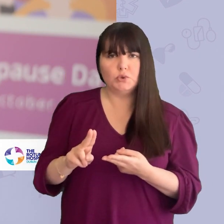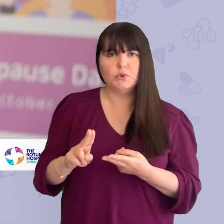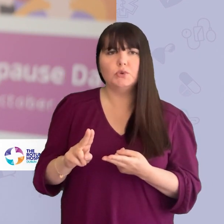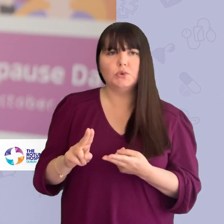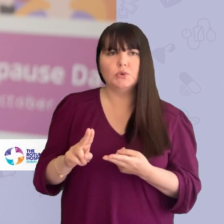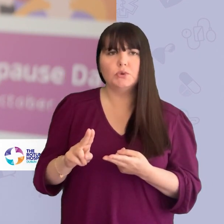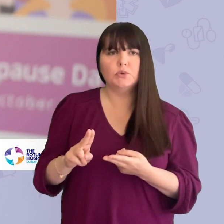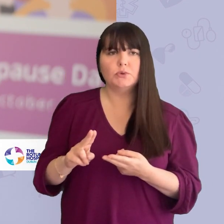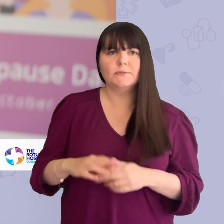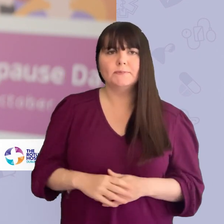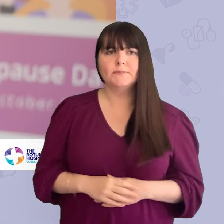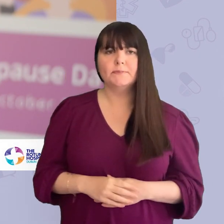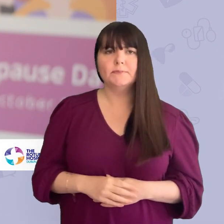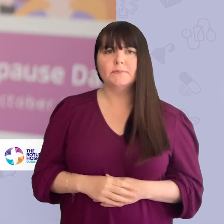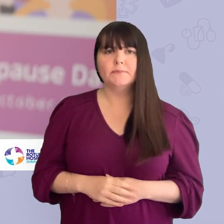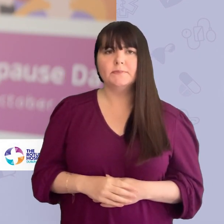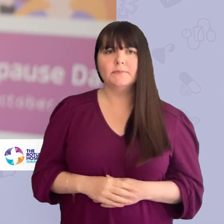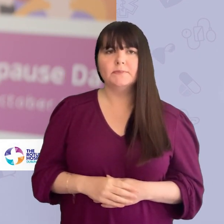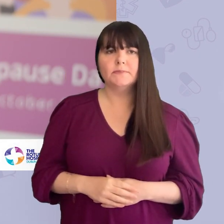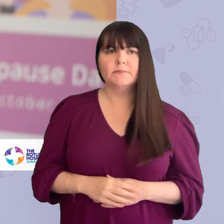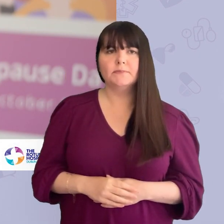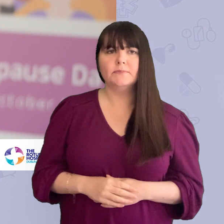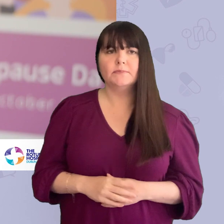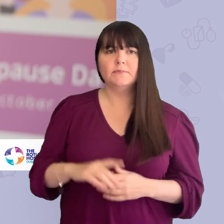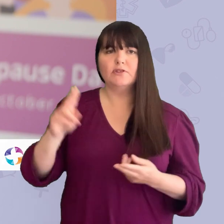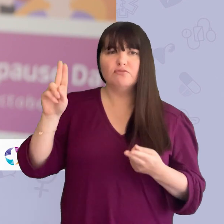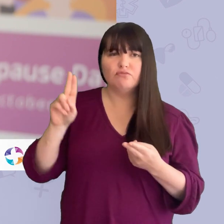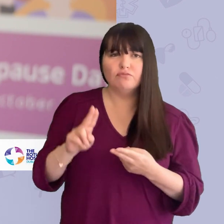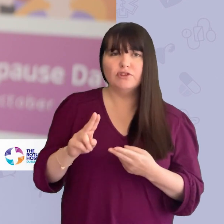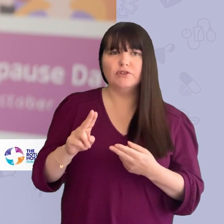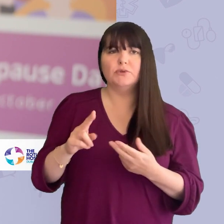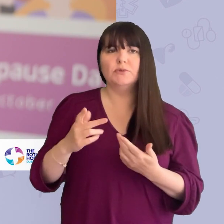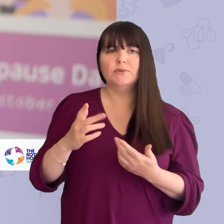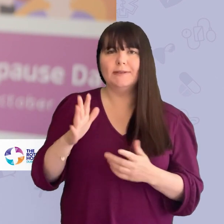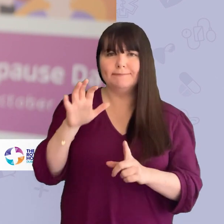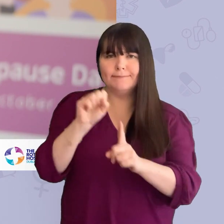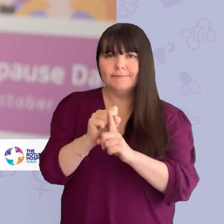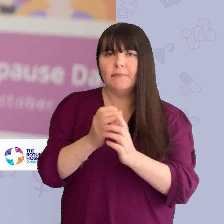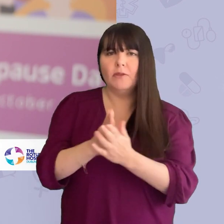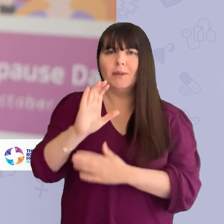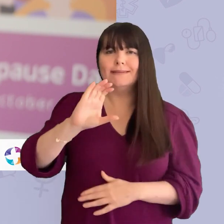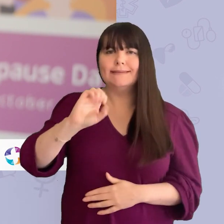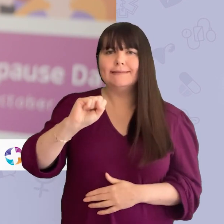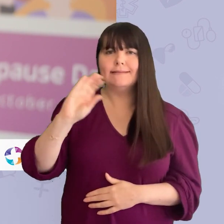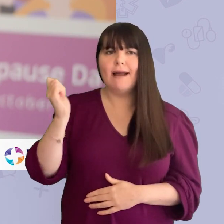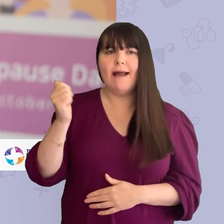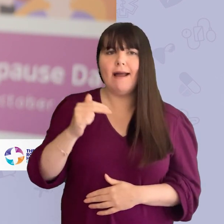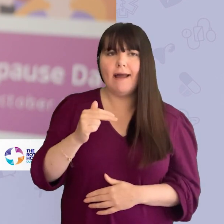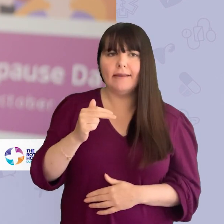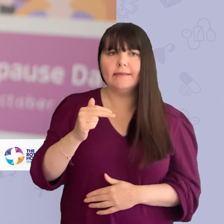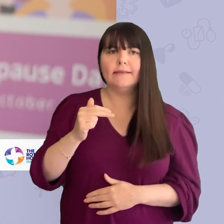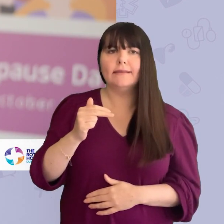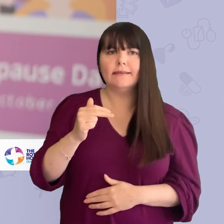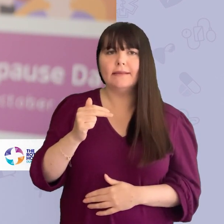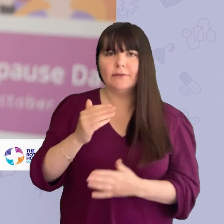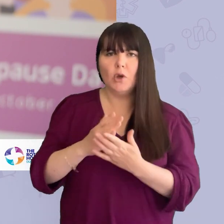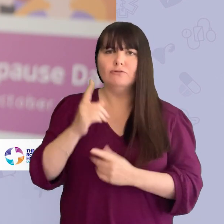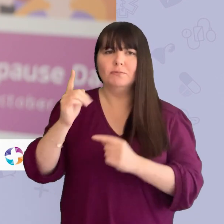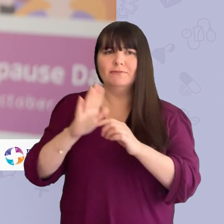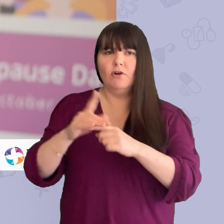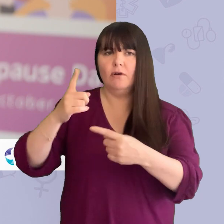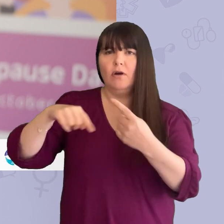density, or osteoporosis, where it's really reduced. So this is detected on a DEXA scan, which is recommended for peri